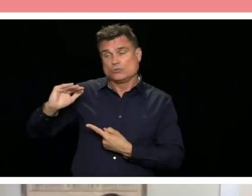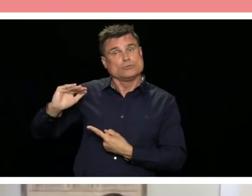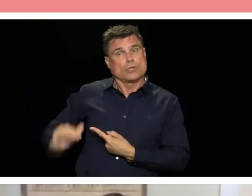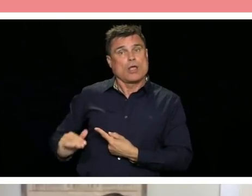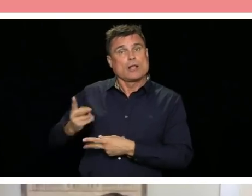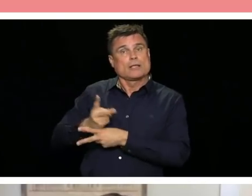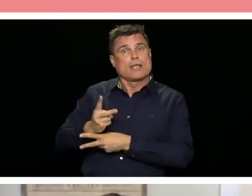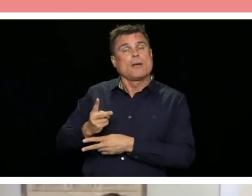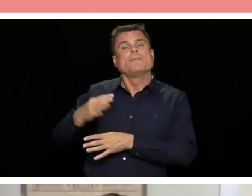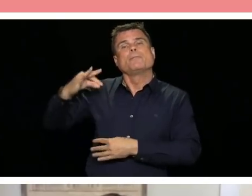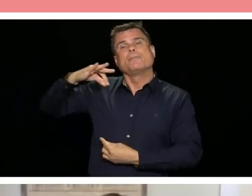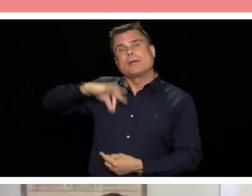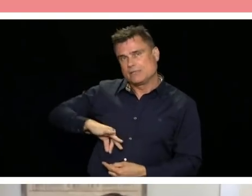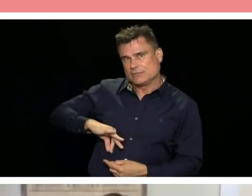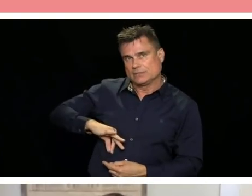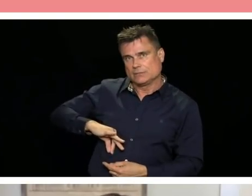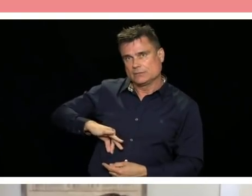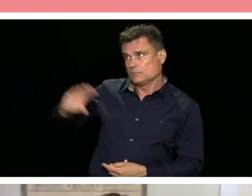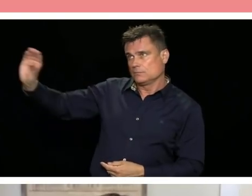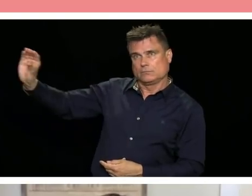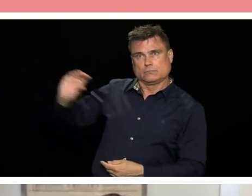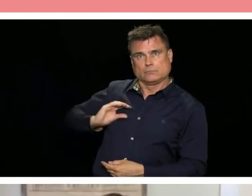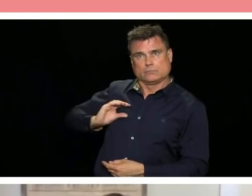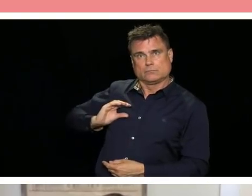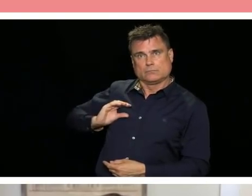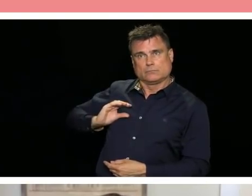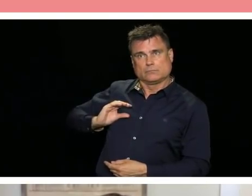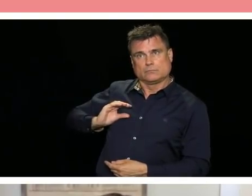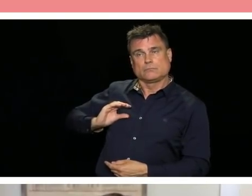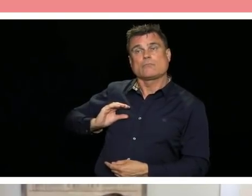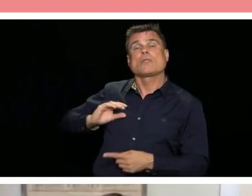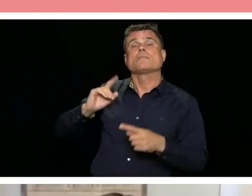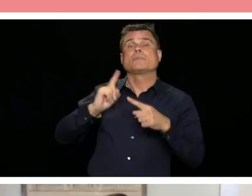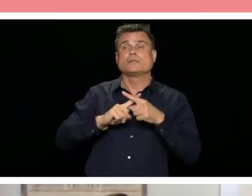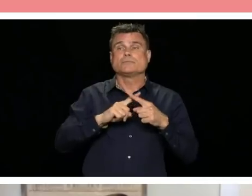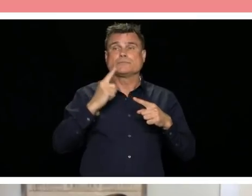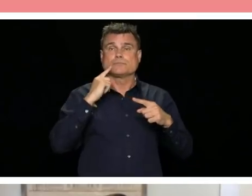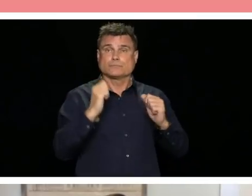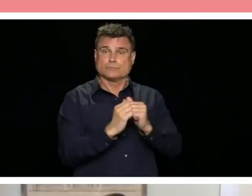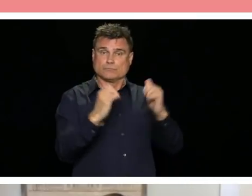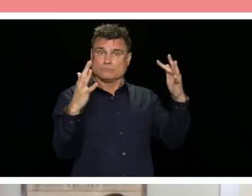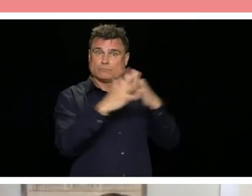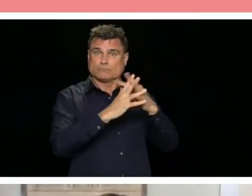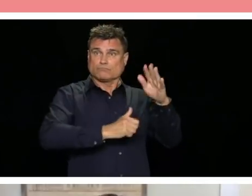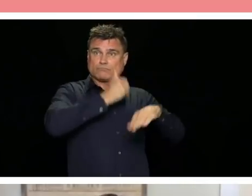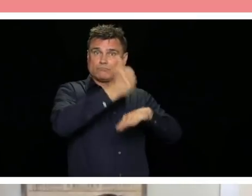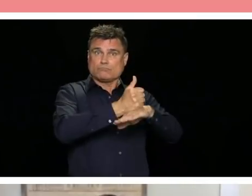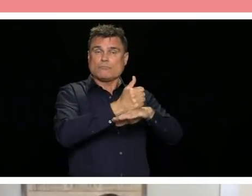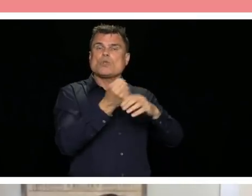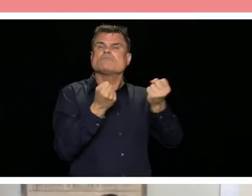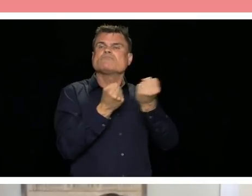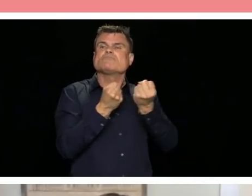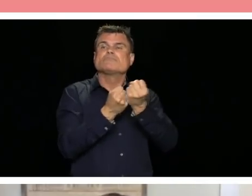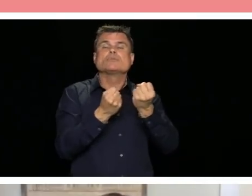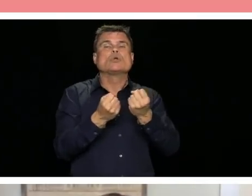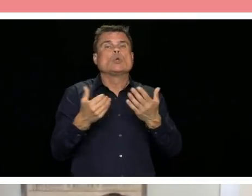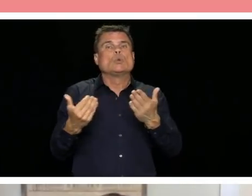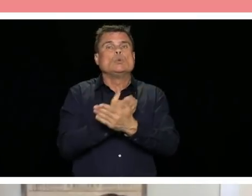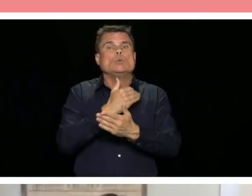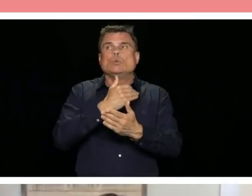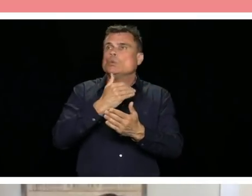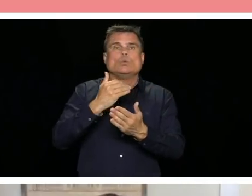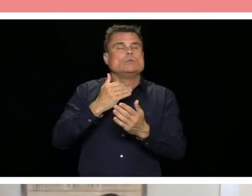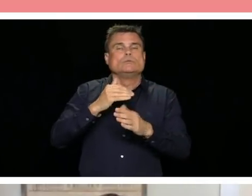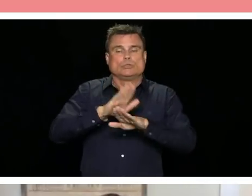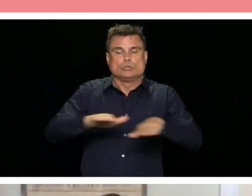help non-licensed childcare providers to become licensed. So those programs continue to remain in place. They continue to be really popular. A lot of providers